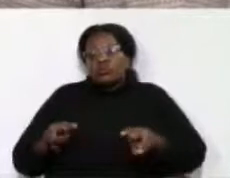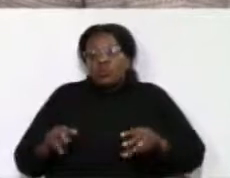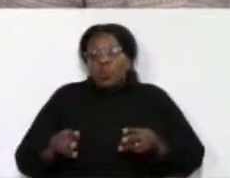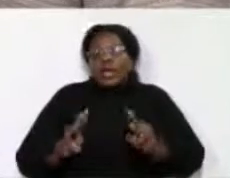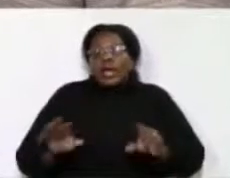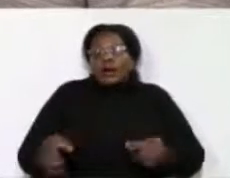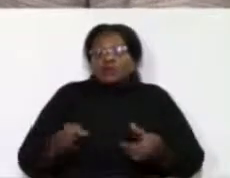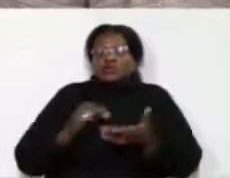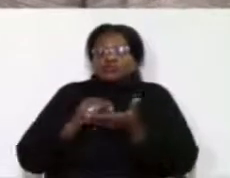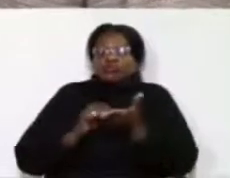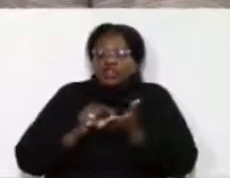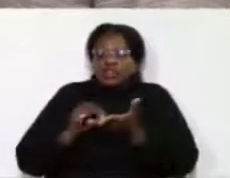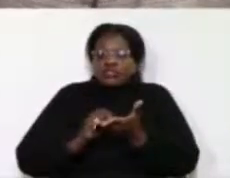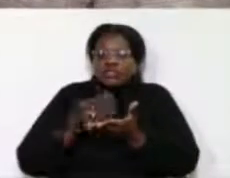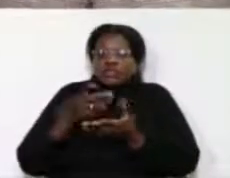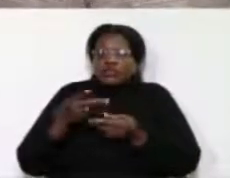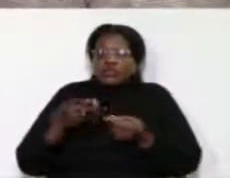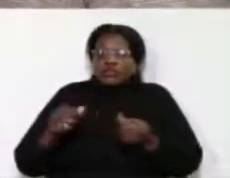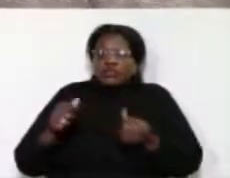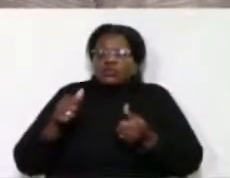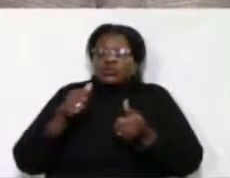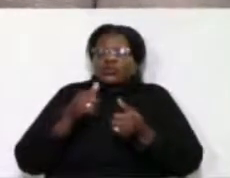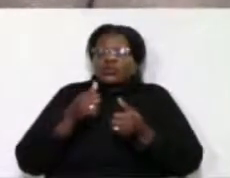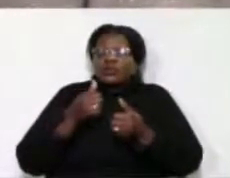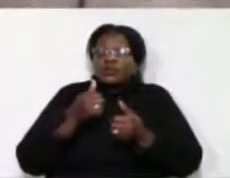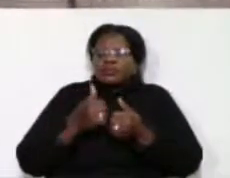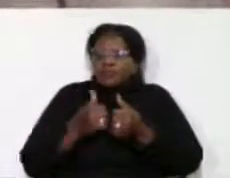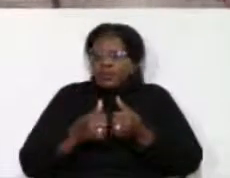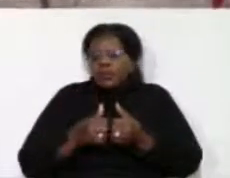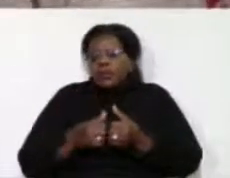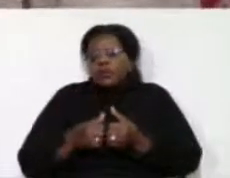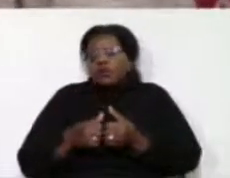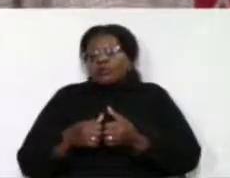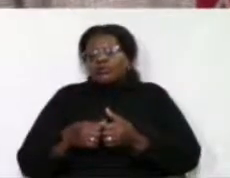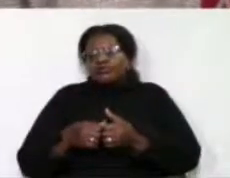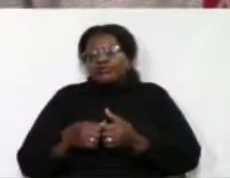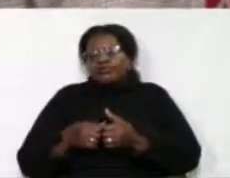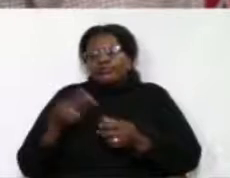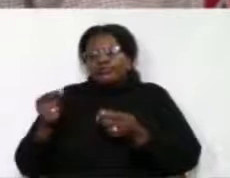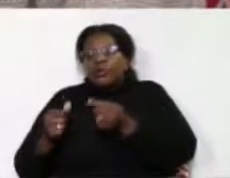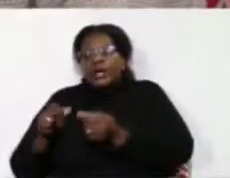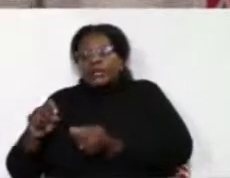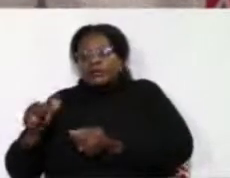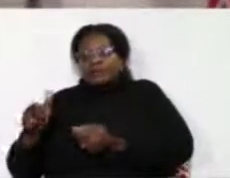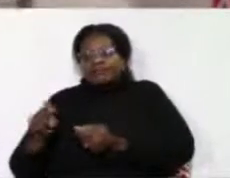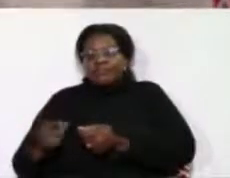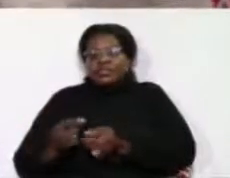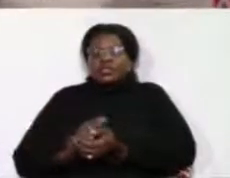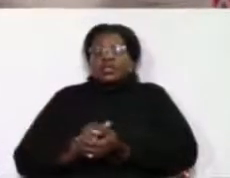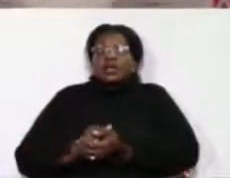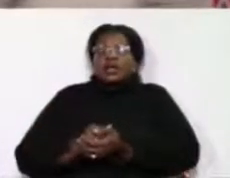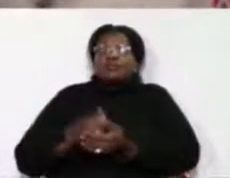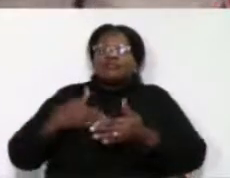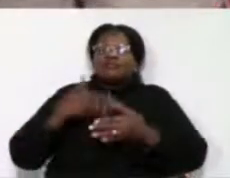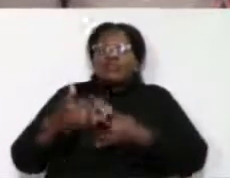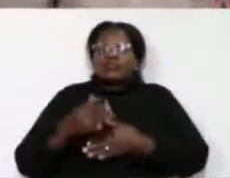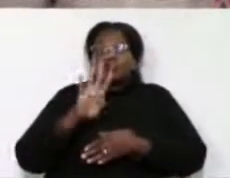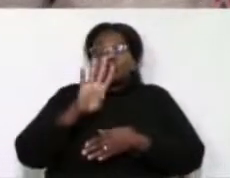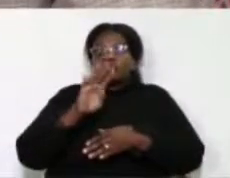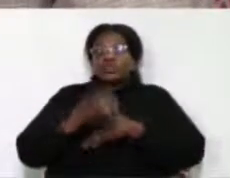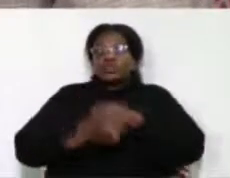in. You can depreciate your car as far as the tax is concerned over 4 years. You can actually do it faster, but you mustn't sell